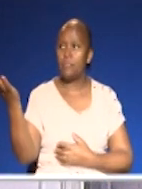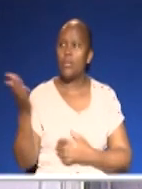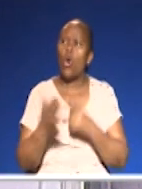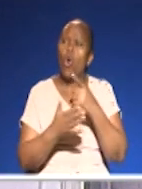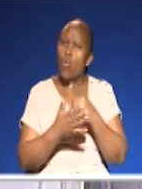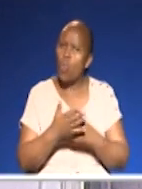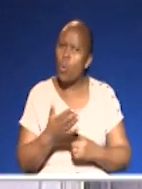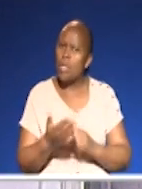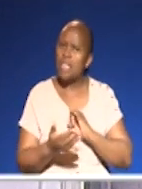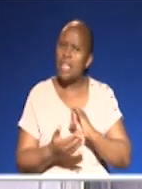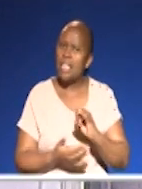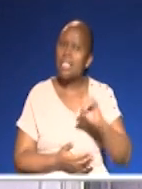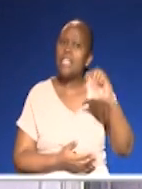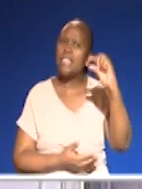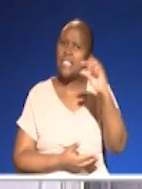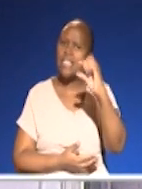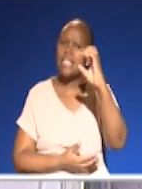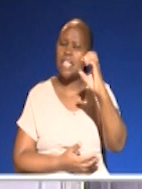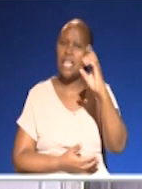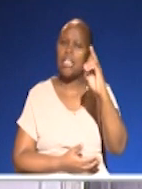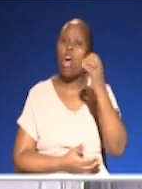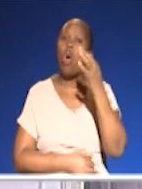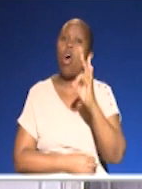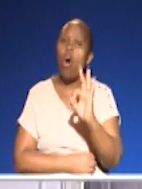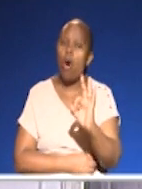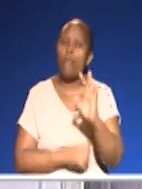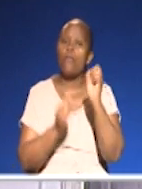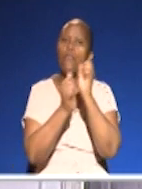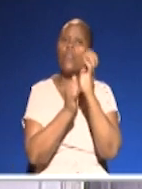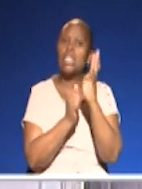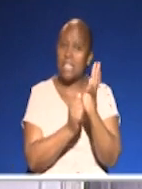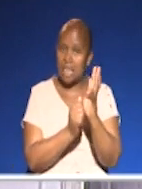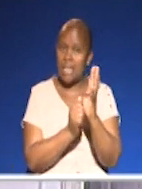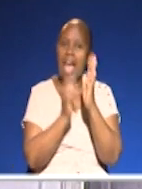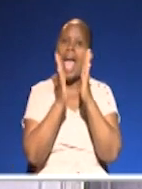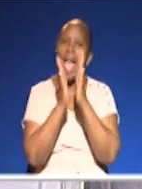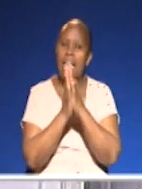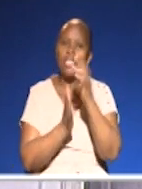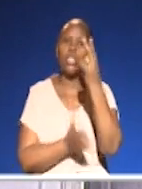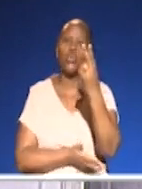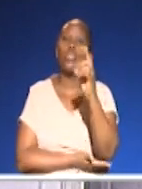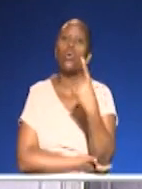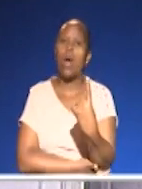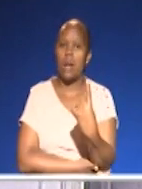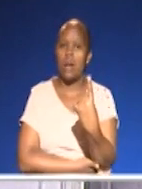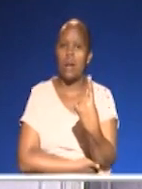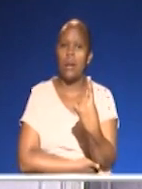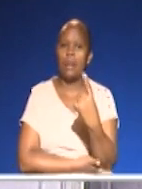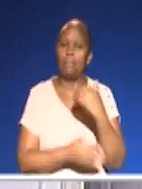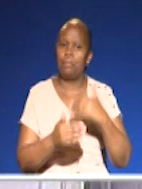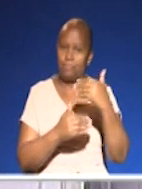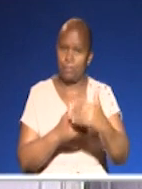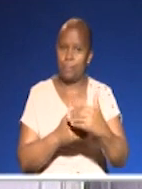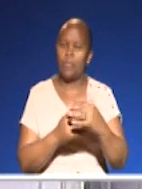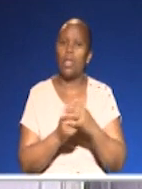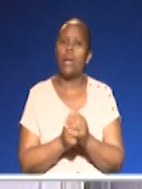What is the GCD of 14 and 21? The next one will